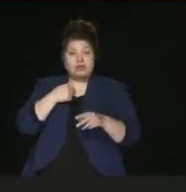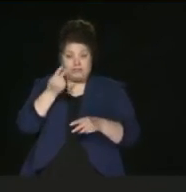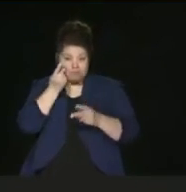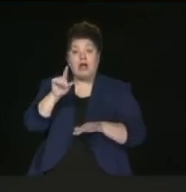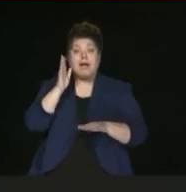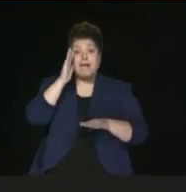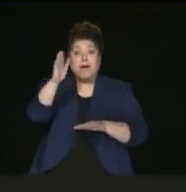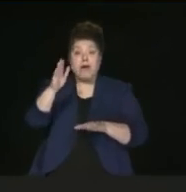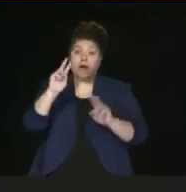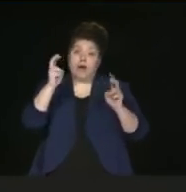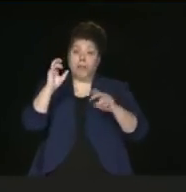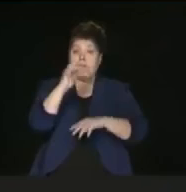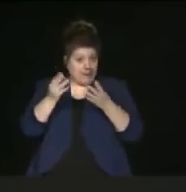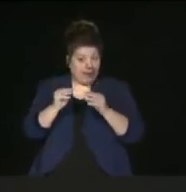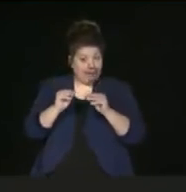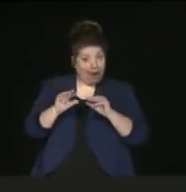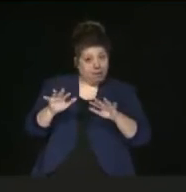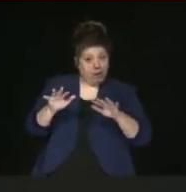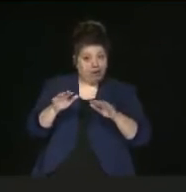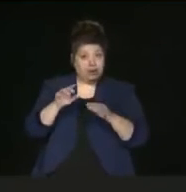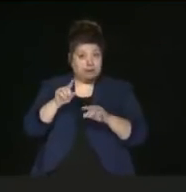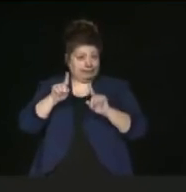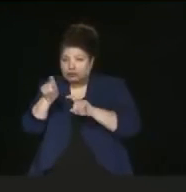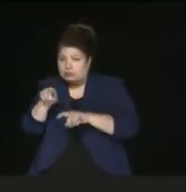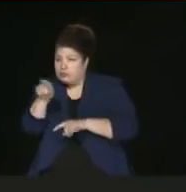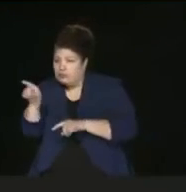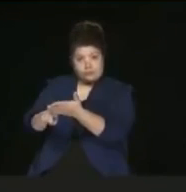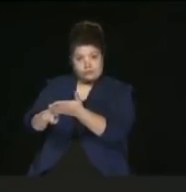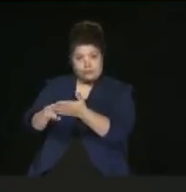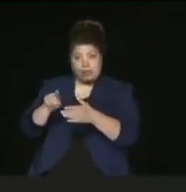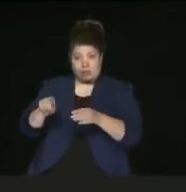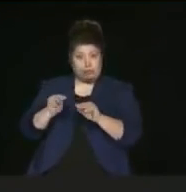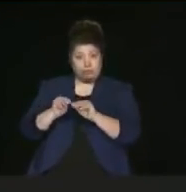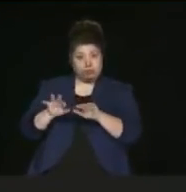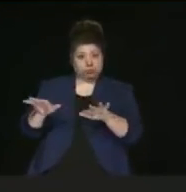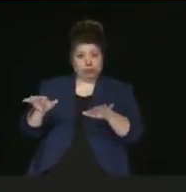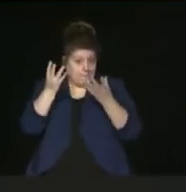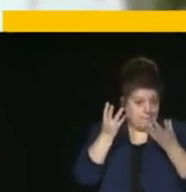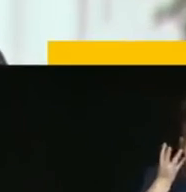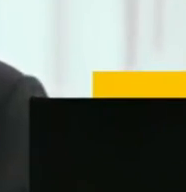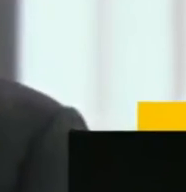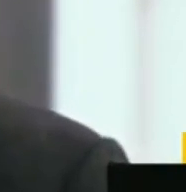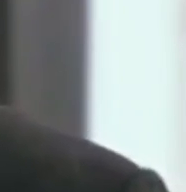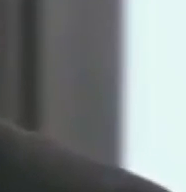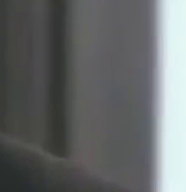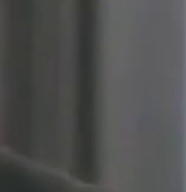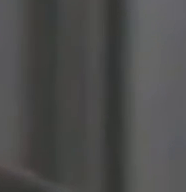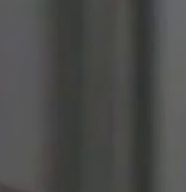attentiveness on calibrating that contact tracing. Things won't be back to normal.